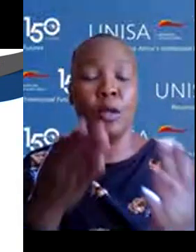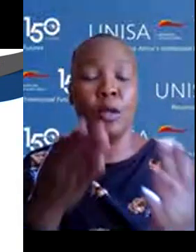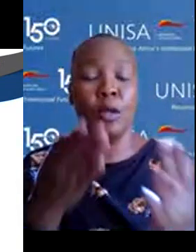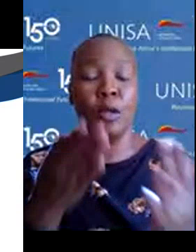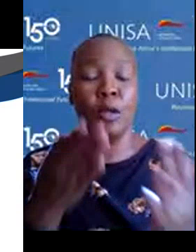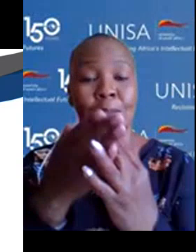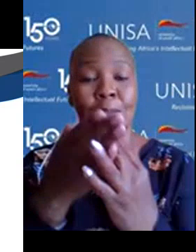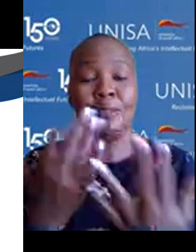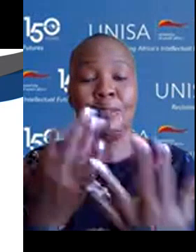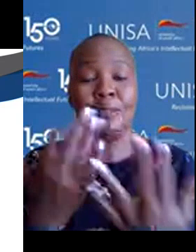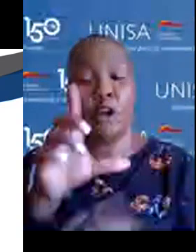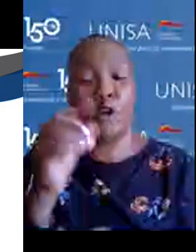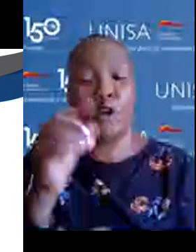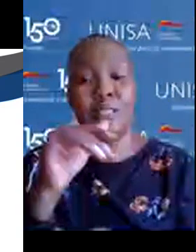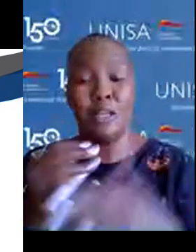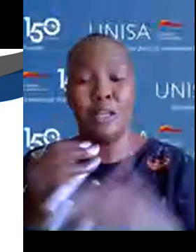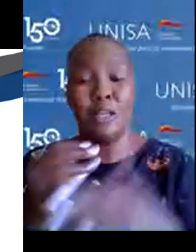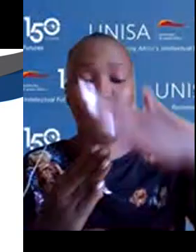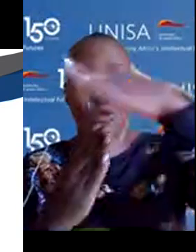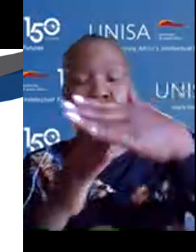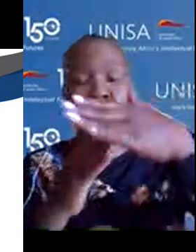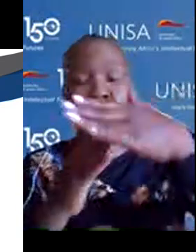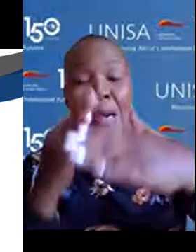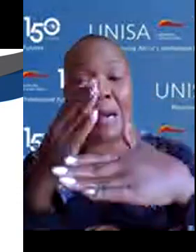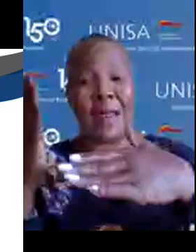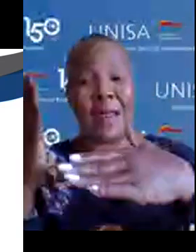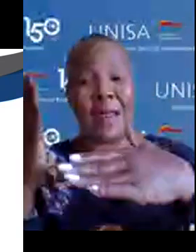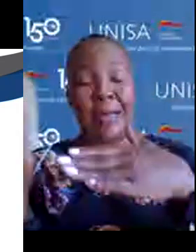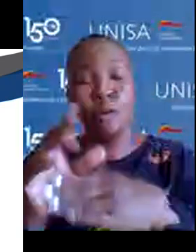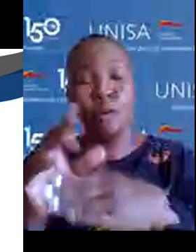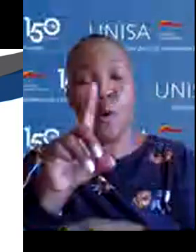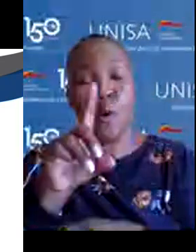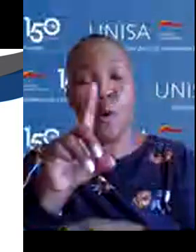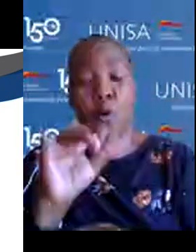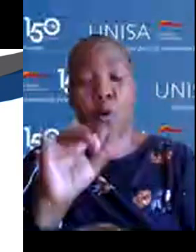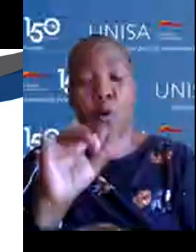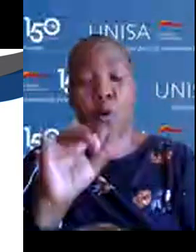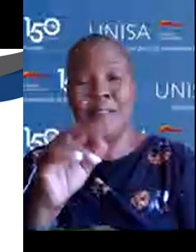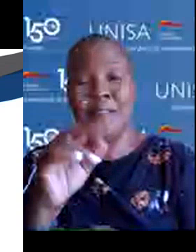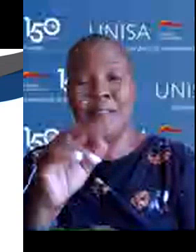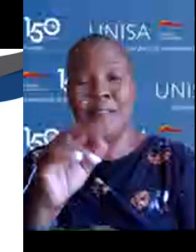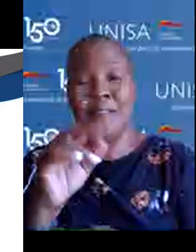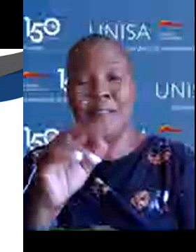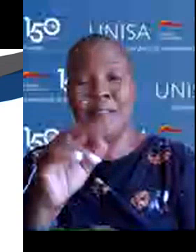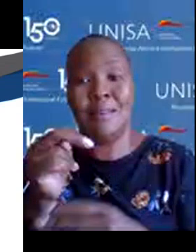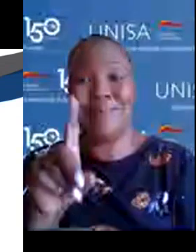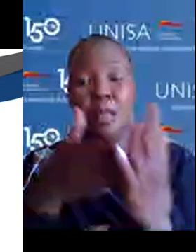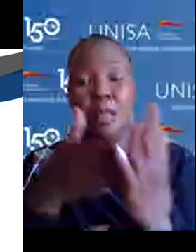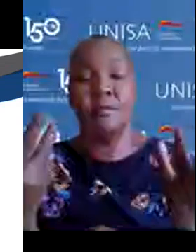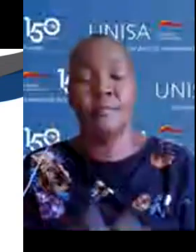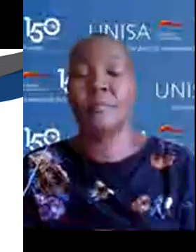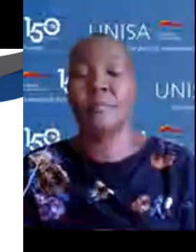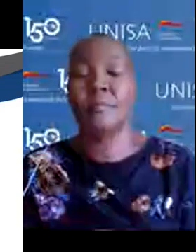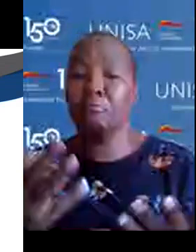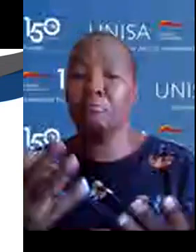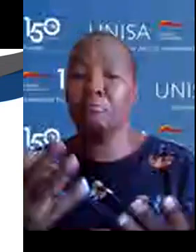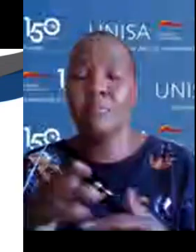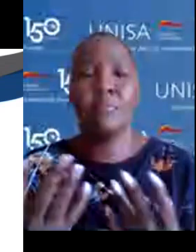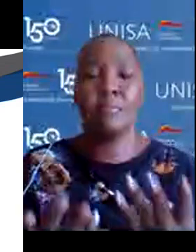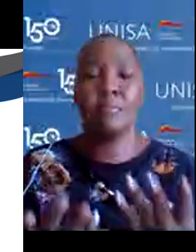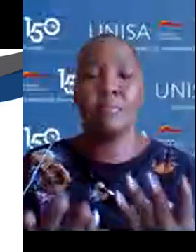top right, there's a login button. So you need to click on that login button. Now, if you are a